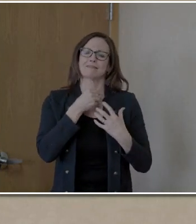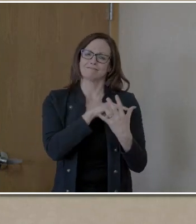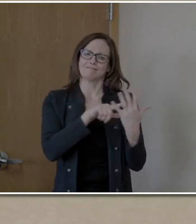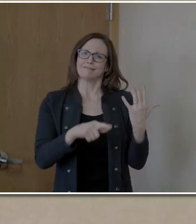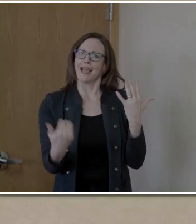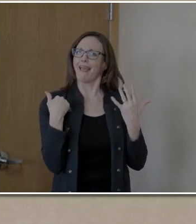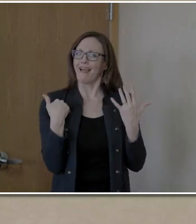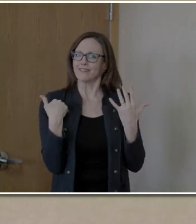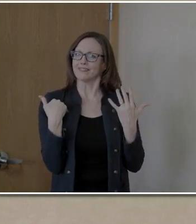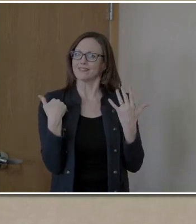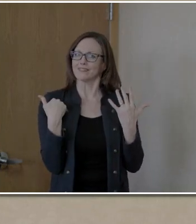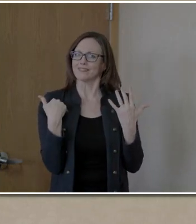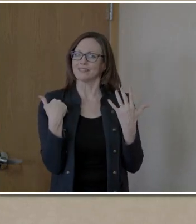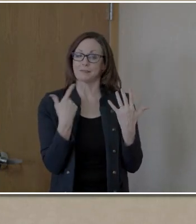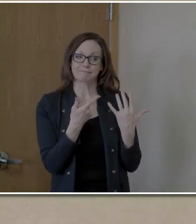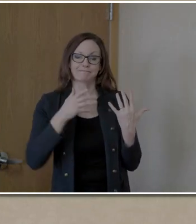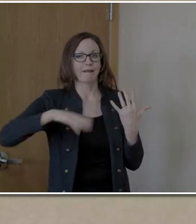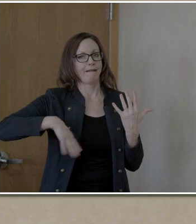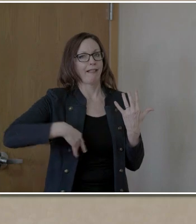physician.